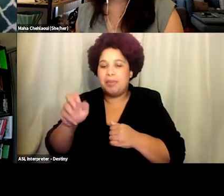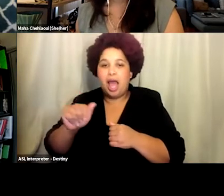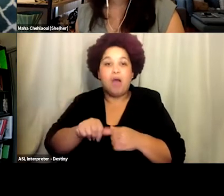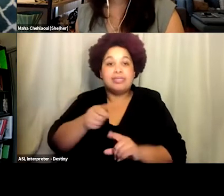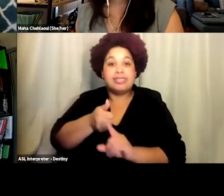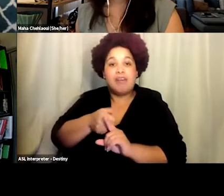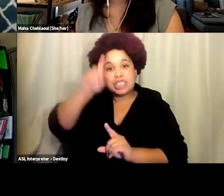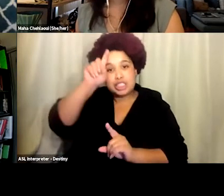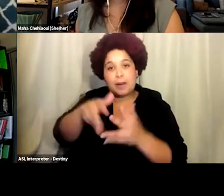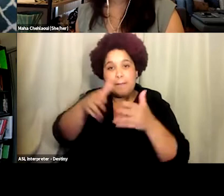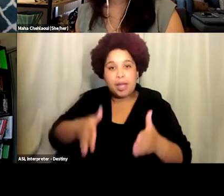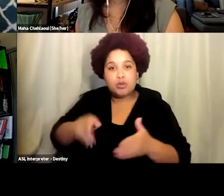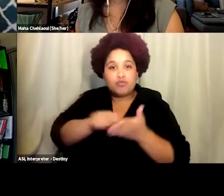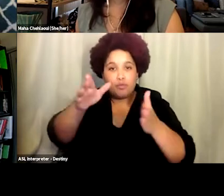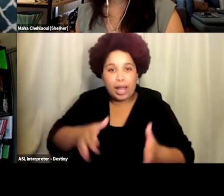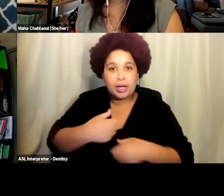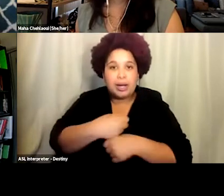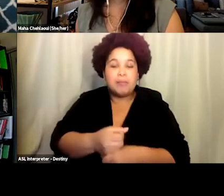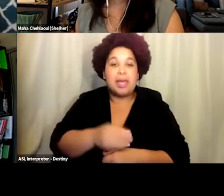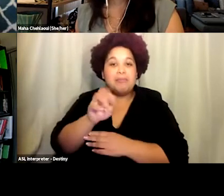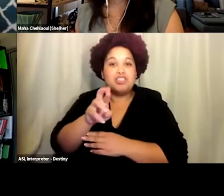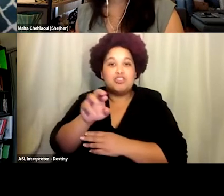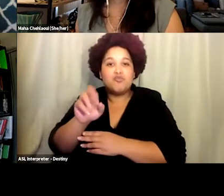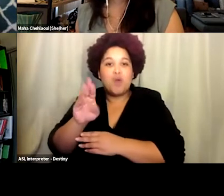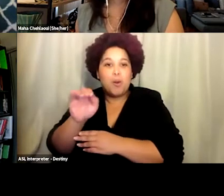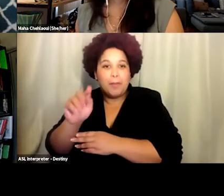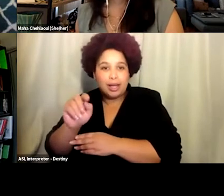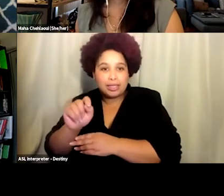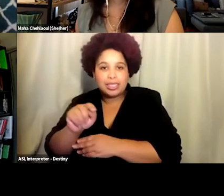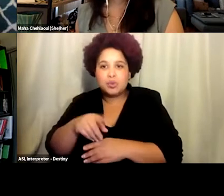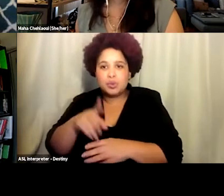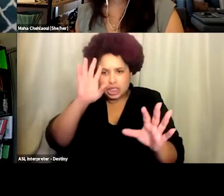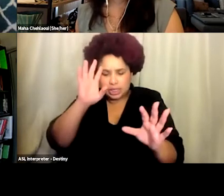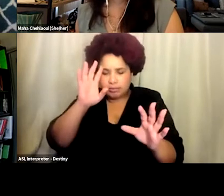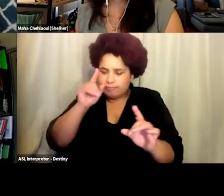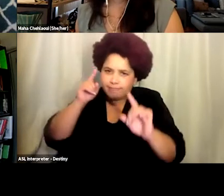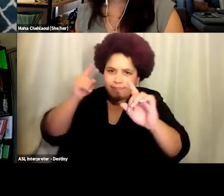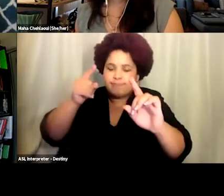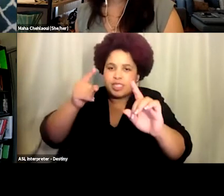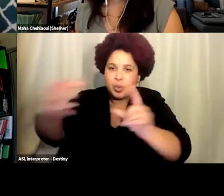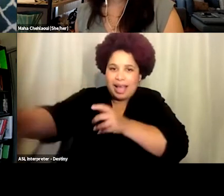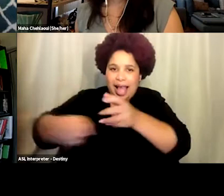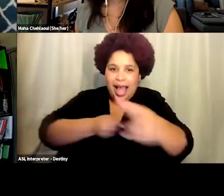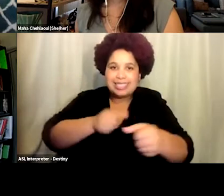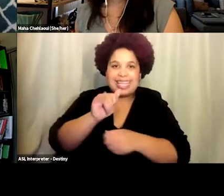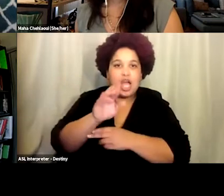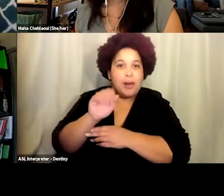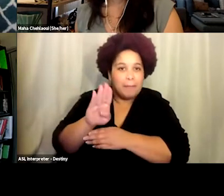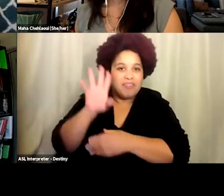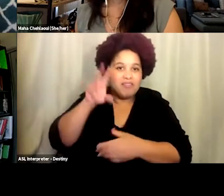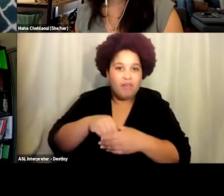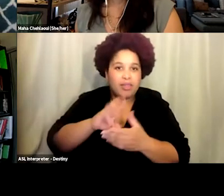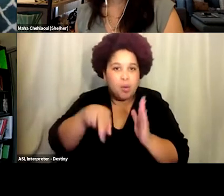Egyptian American writer, and he created Mr. Robot. And Sam was determined to cast an Arab in that role.